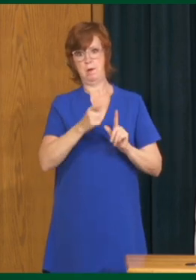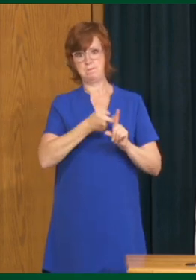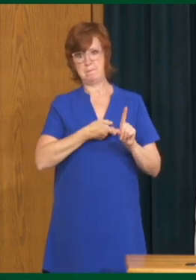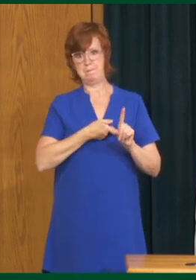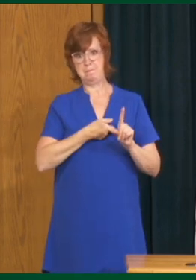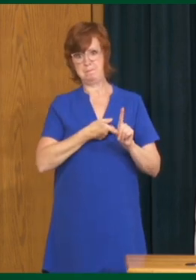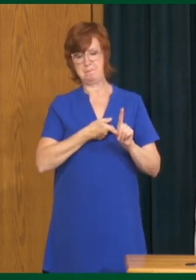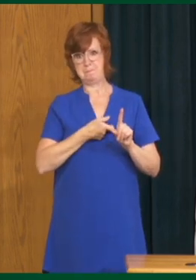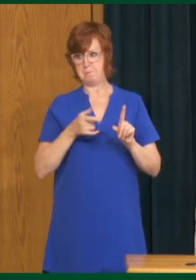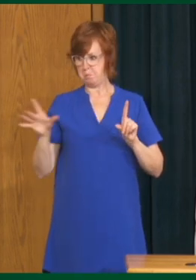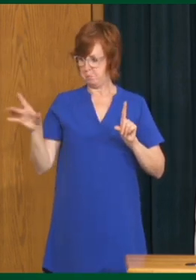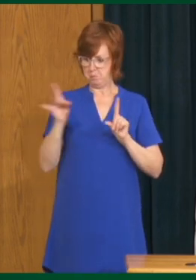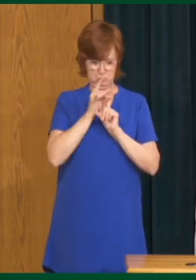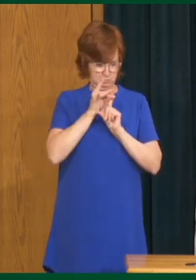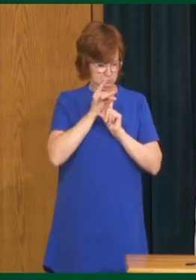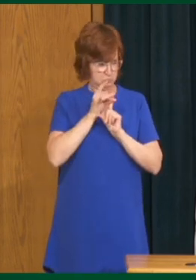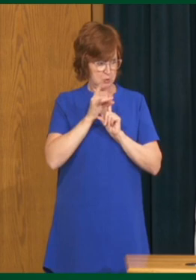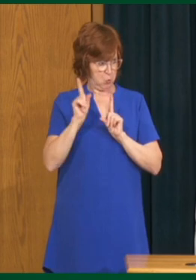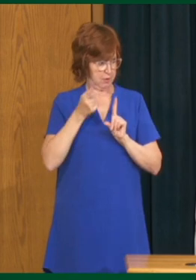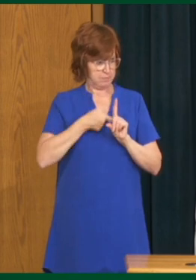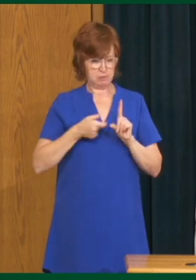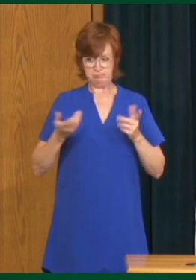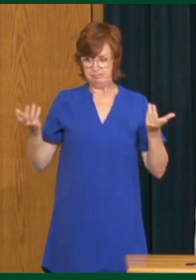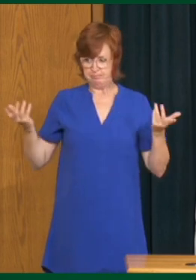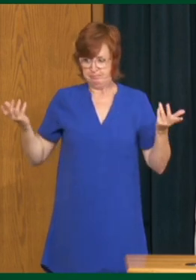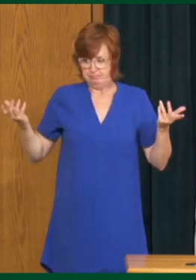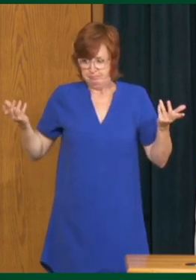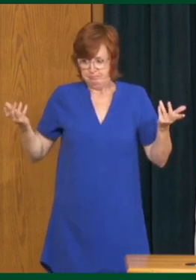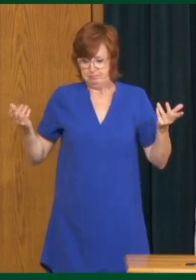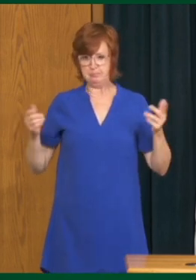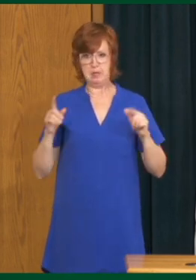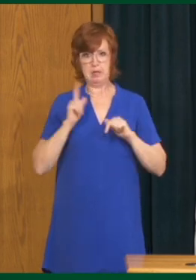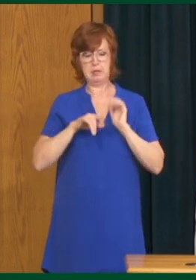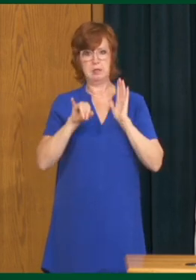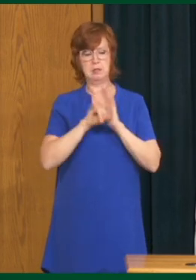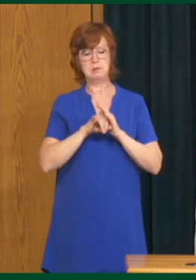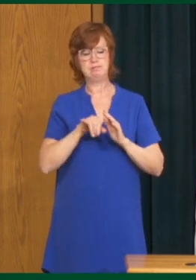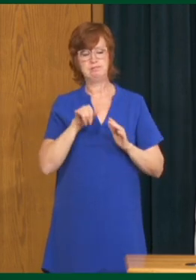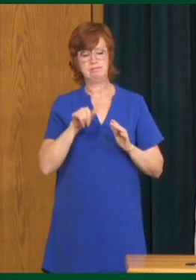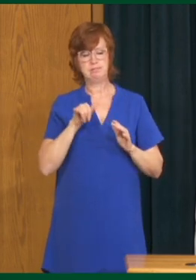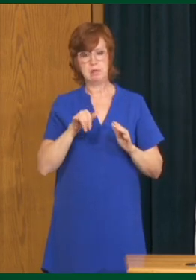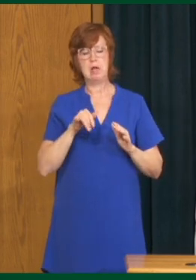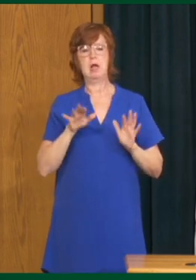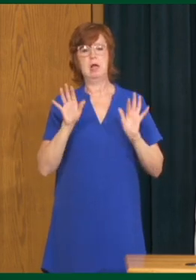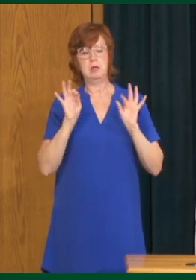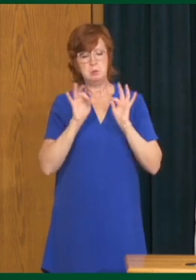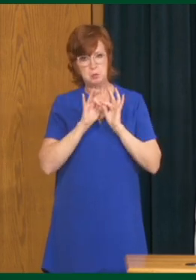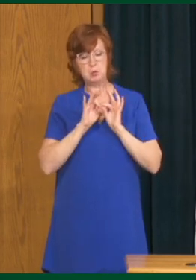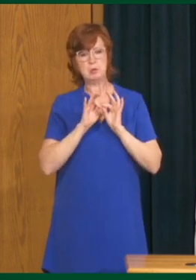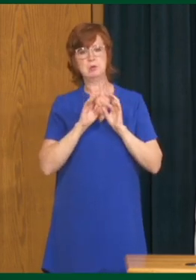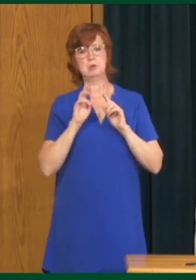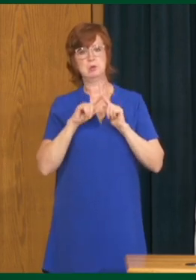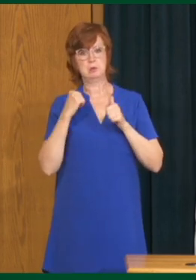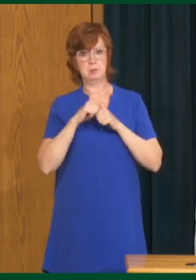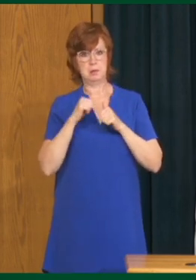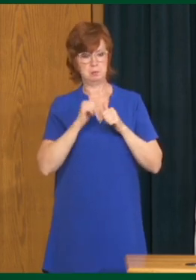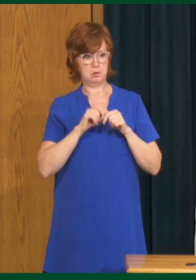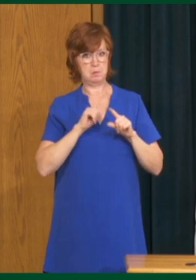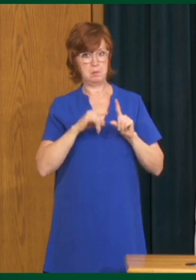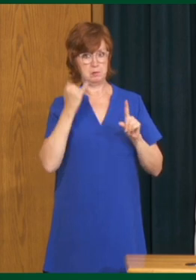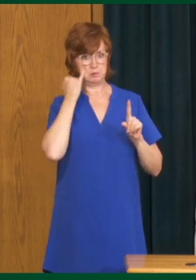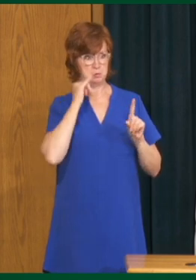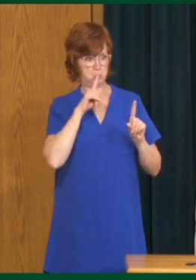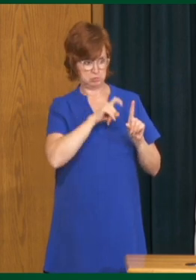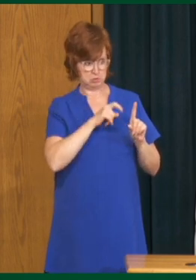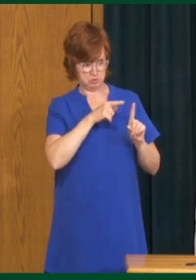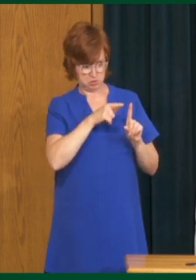to see transmission happening in settings where people may have been indoor, they may have been trying to comply with 2-meter separation, but transmission